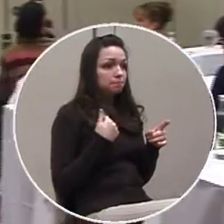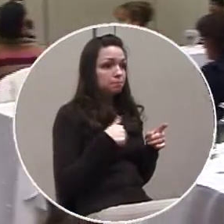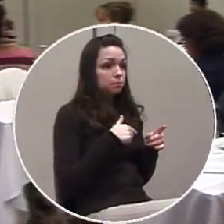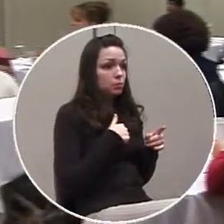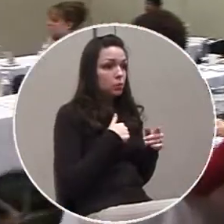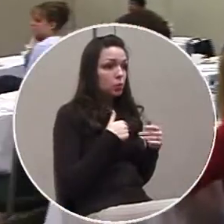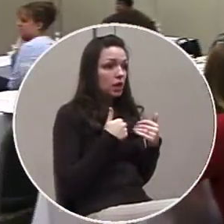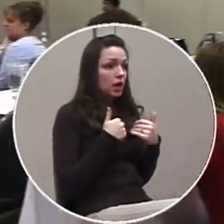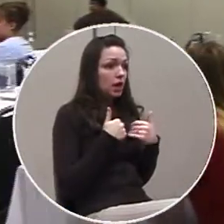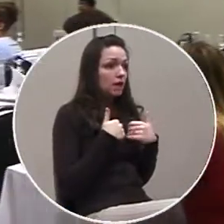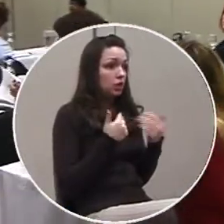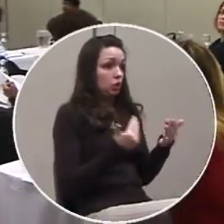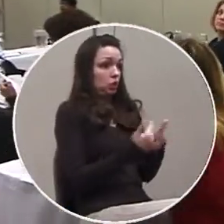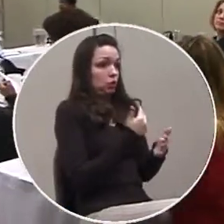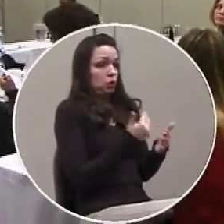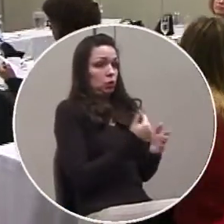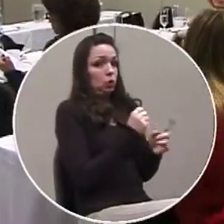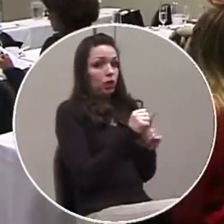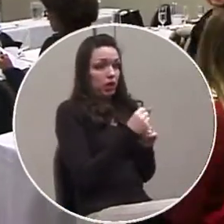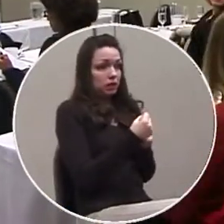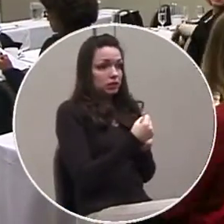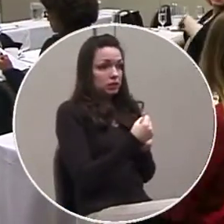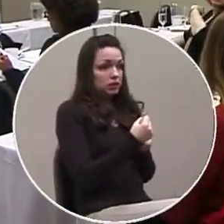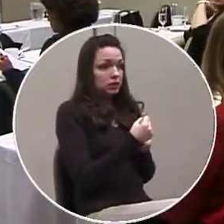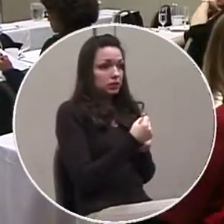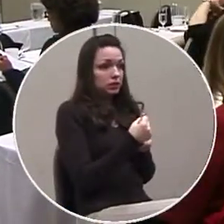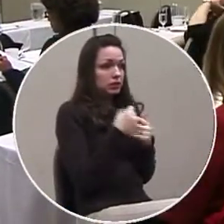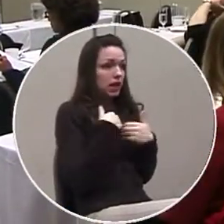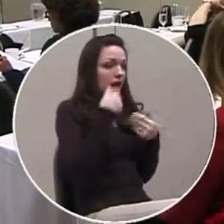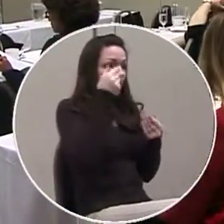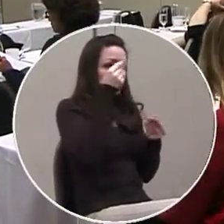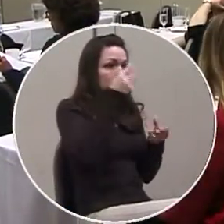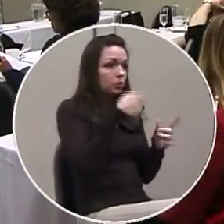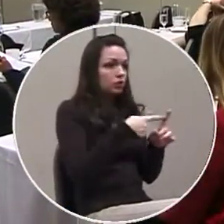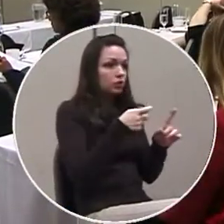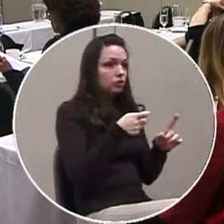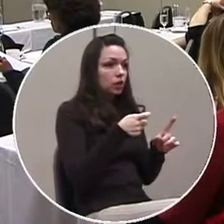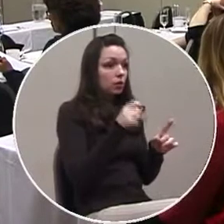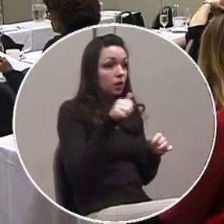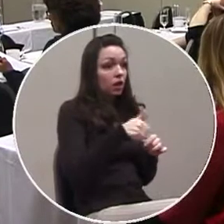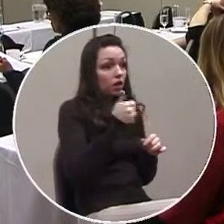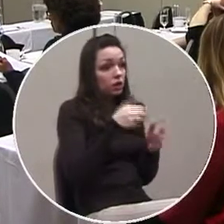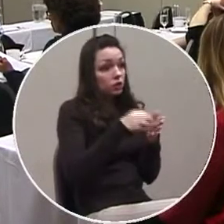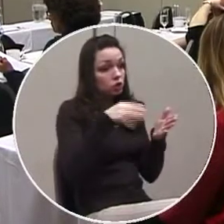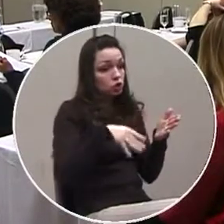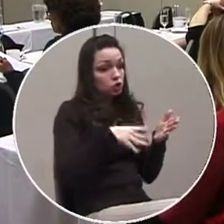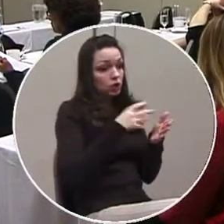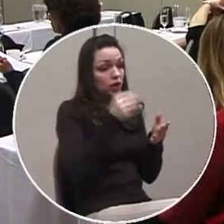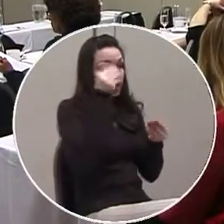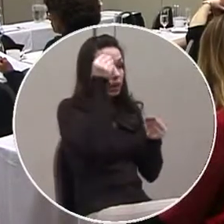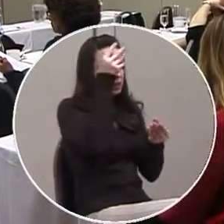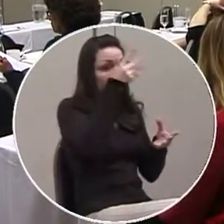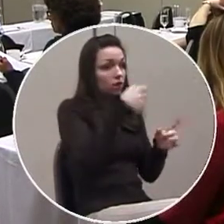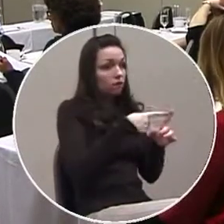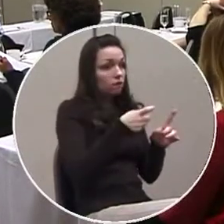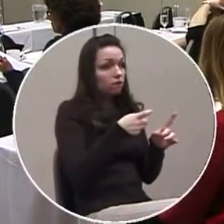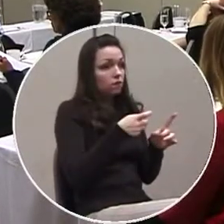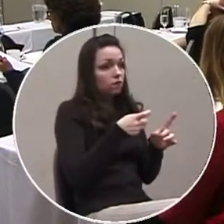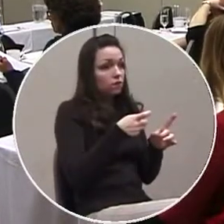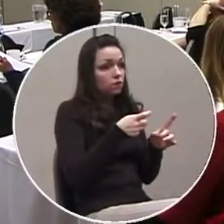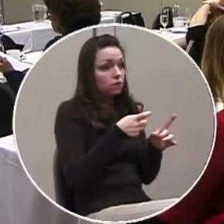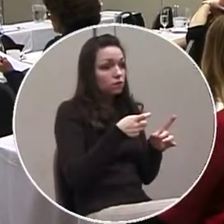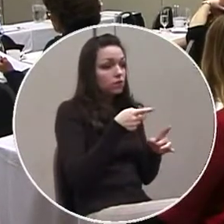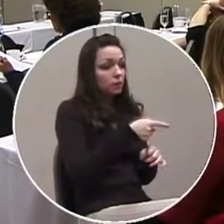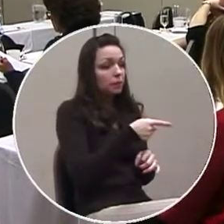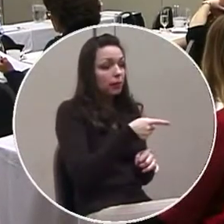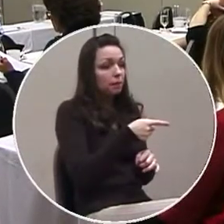We had just a brand new case, although I had information from another student and data. There